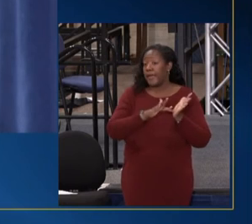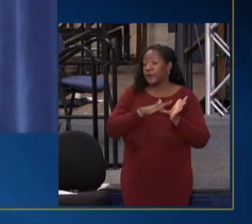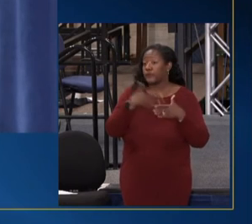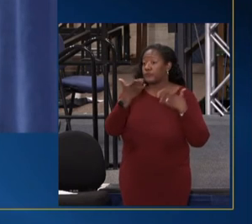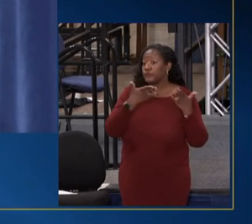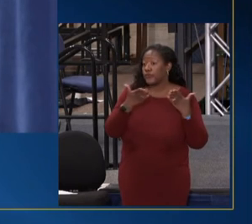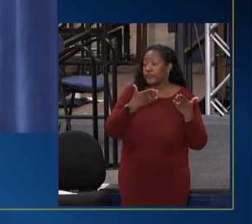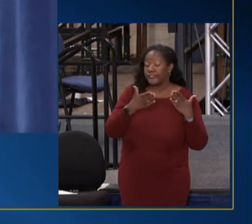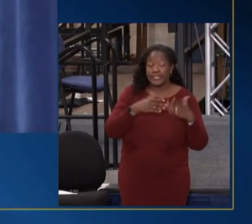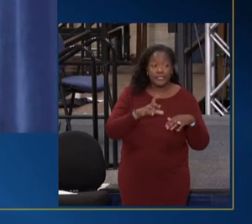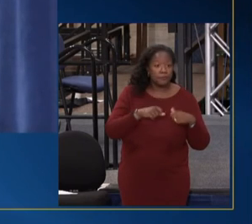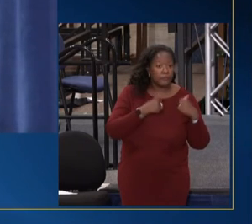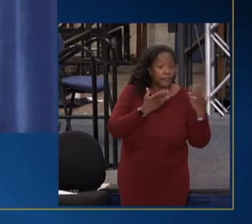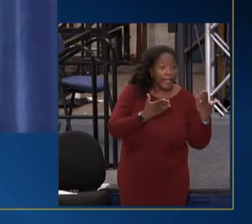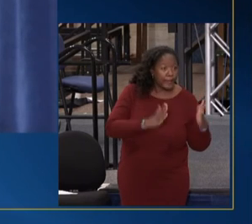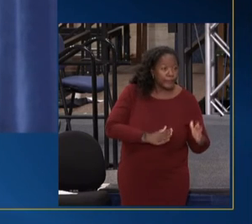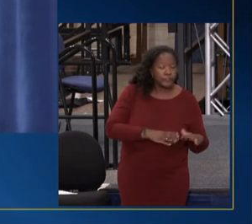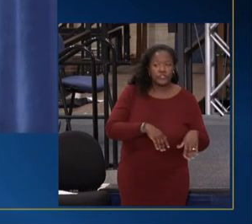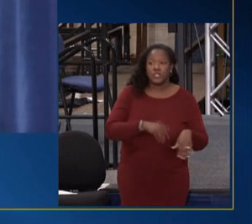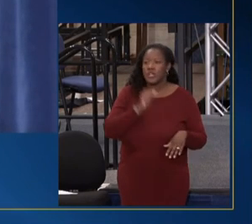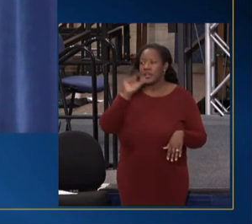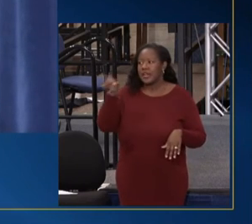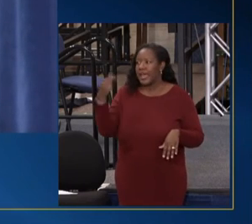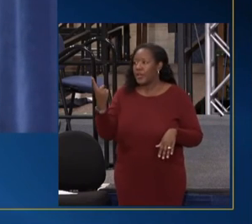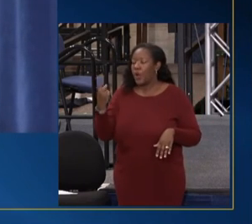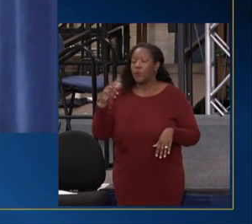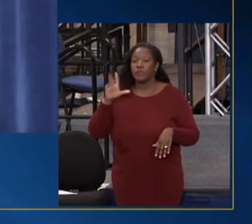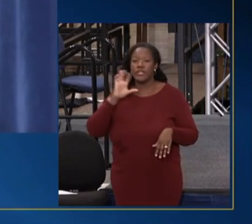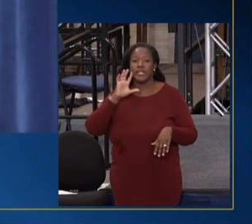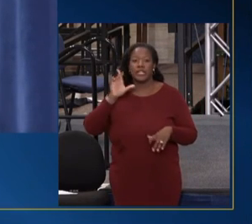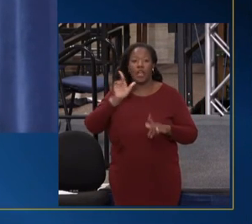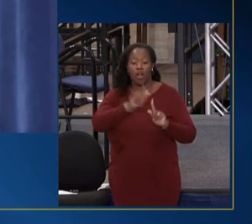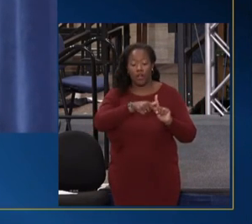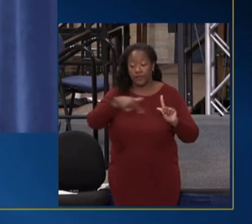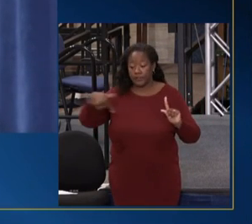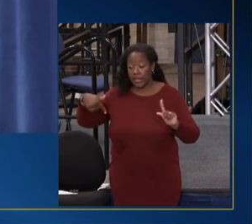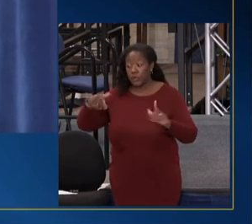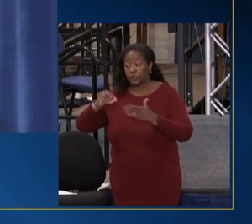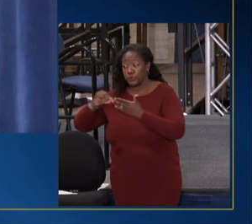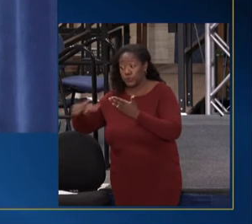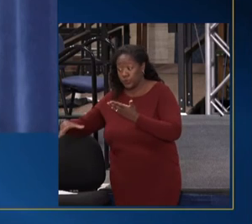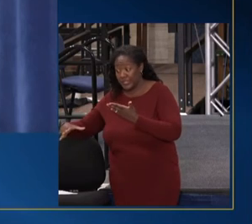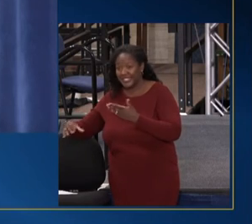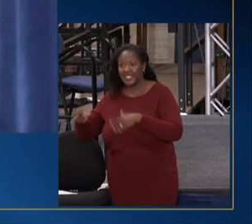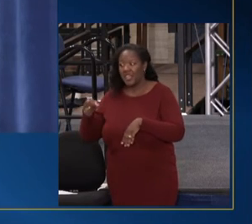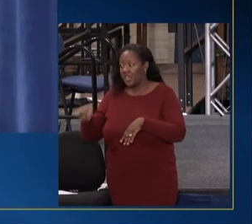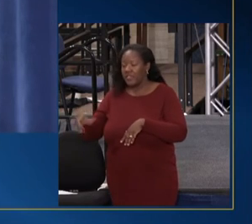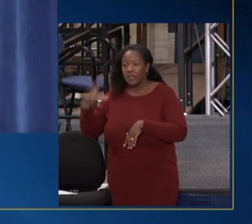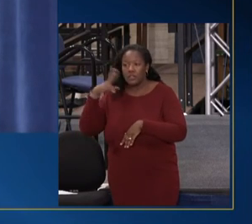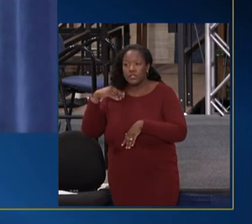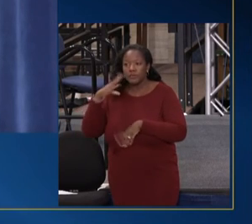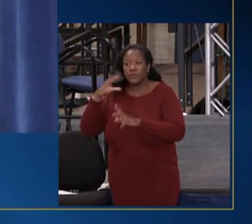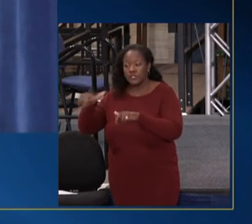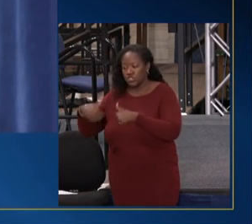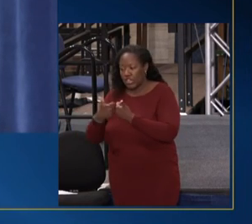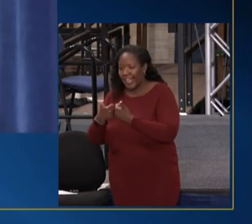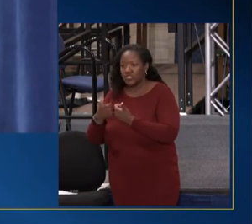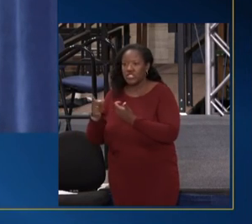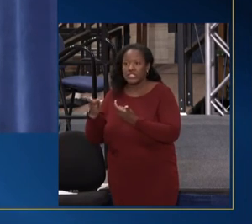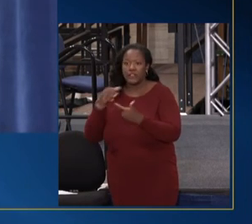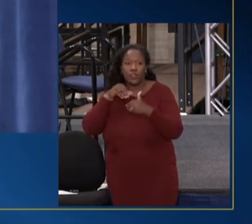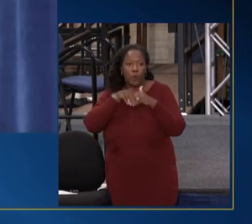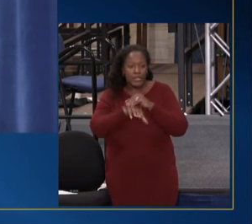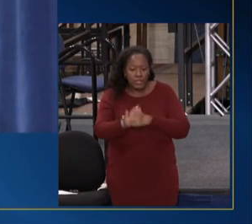service providers. Not just our LGBTQ students are going through challenges of going to school